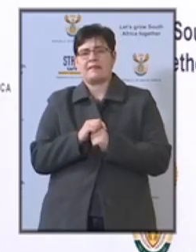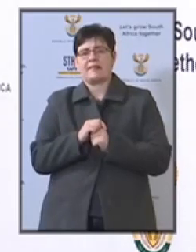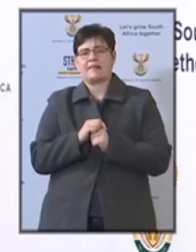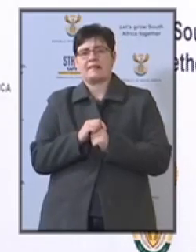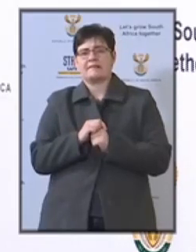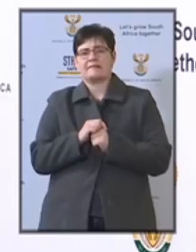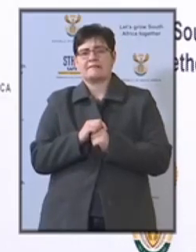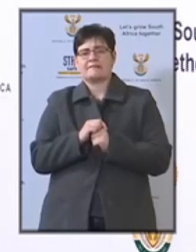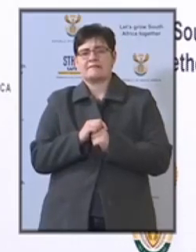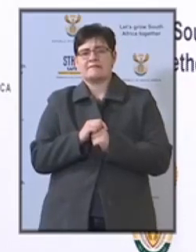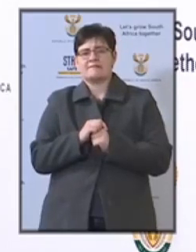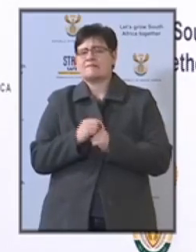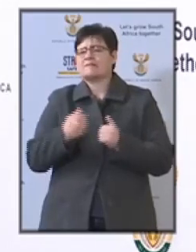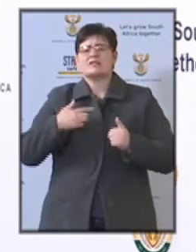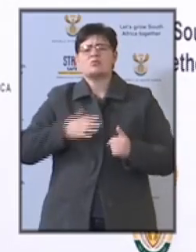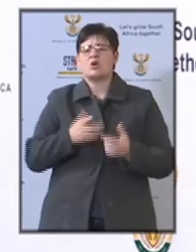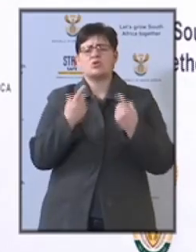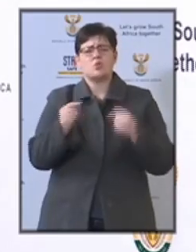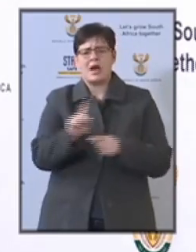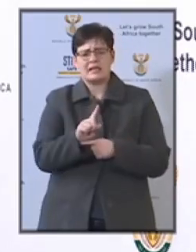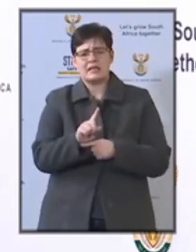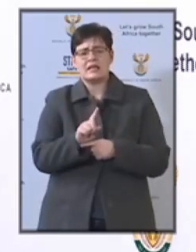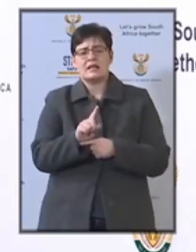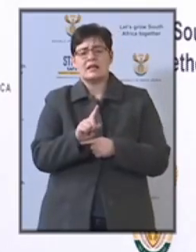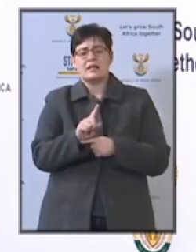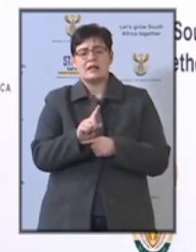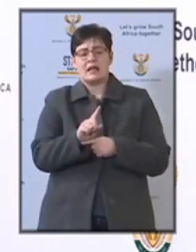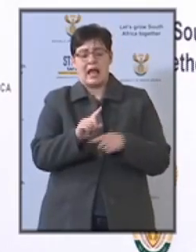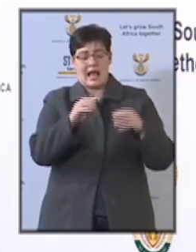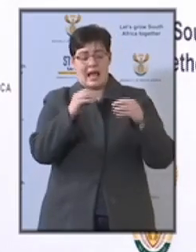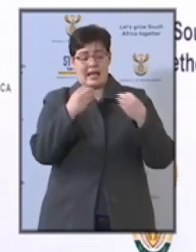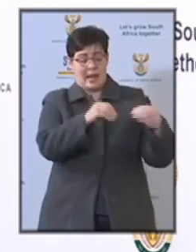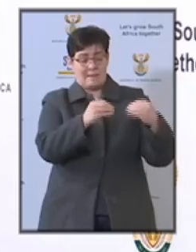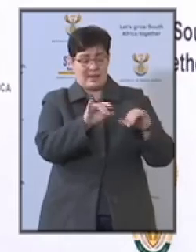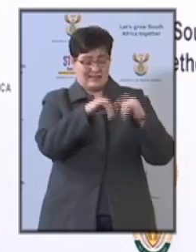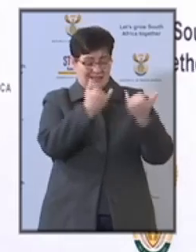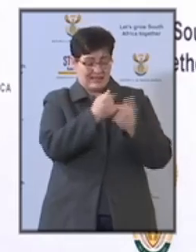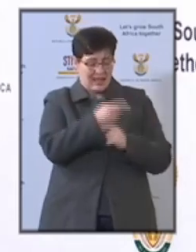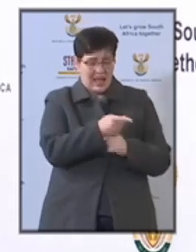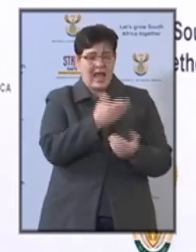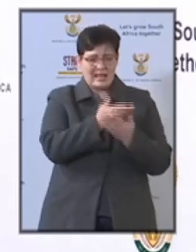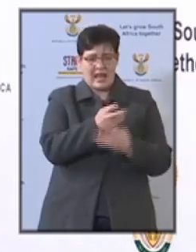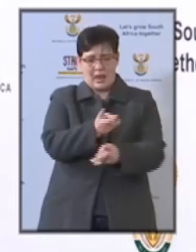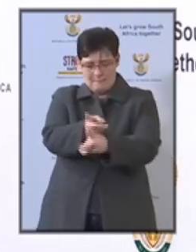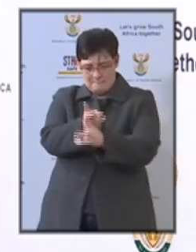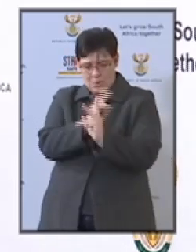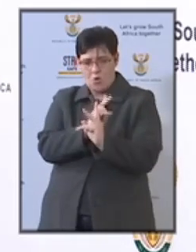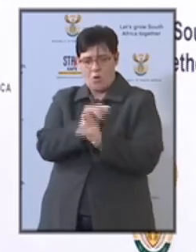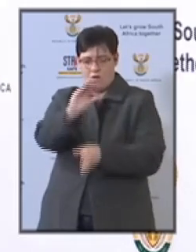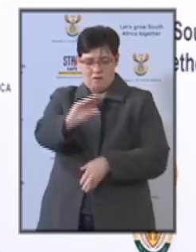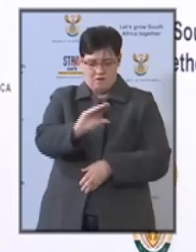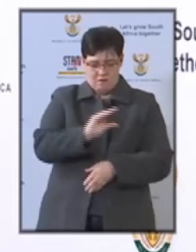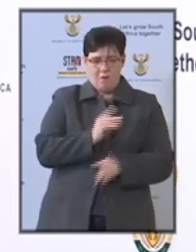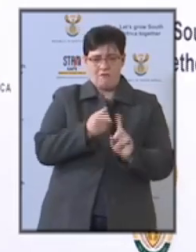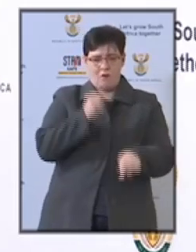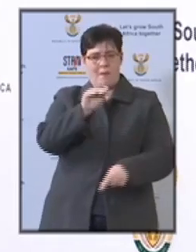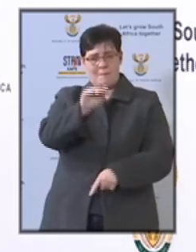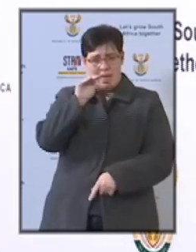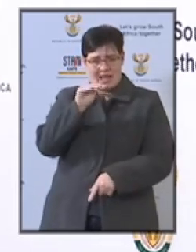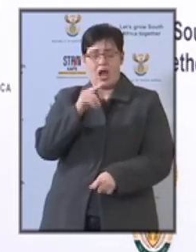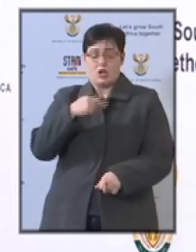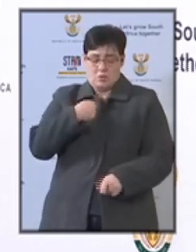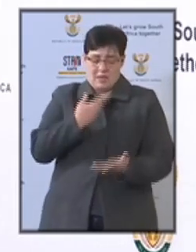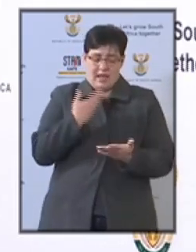also allow for borrowing of funds for operational purposes. We would